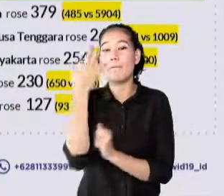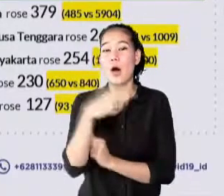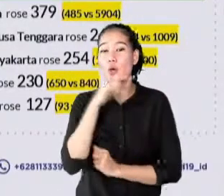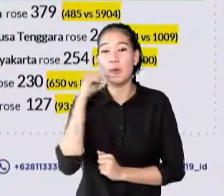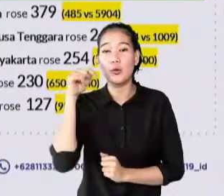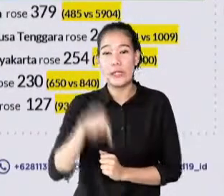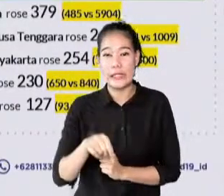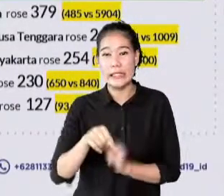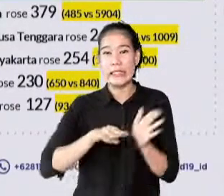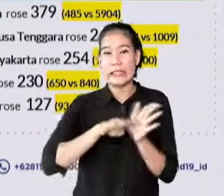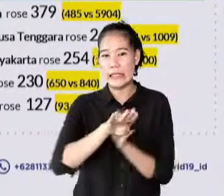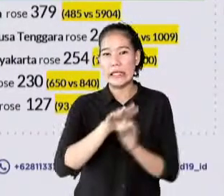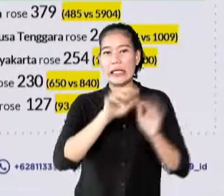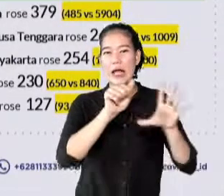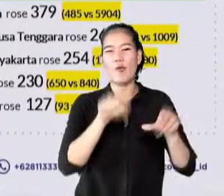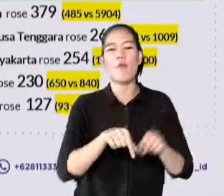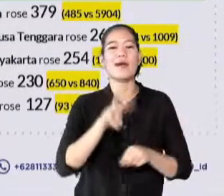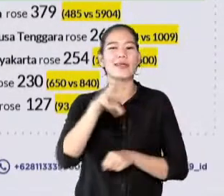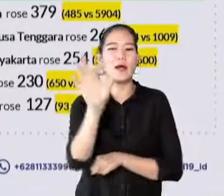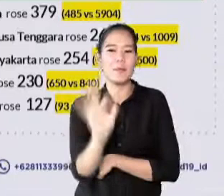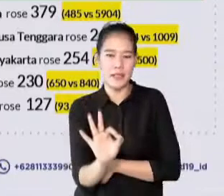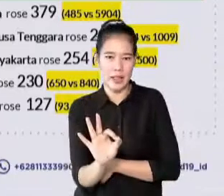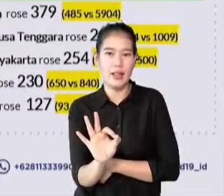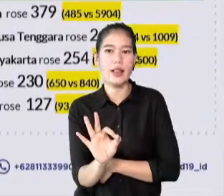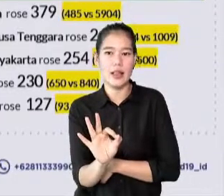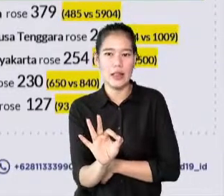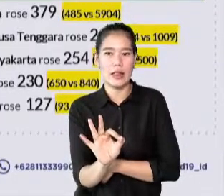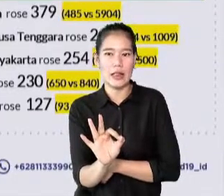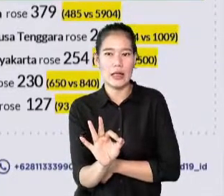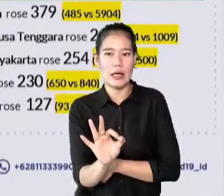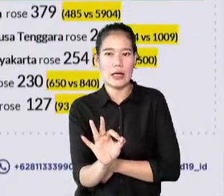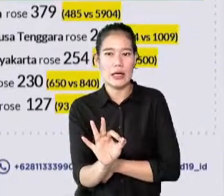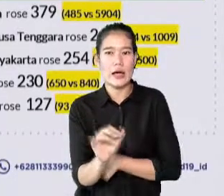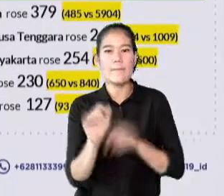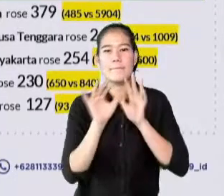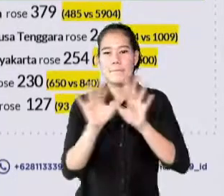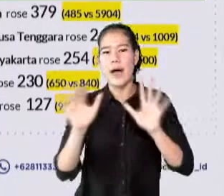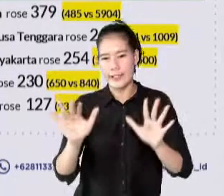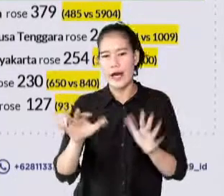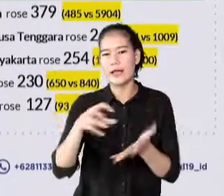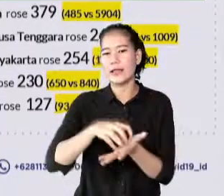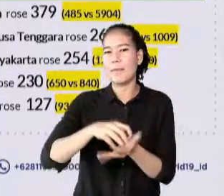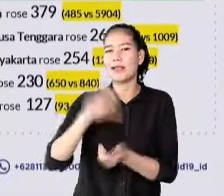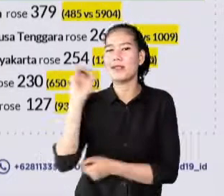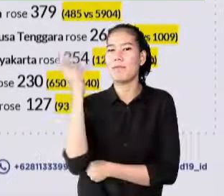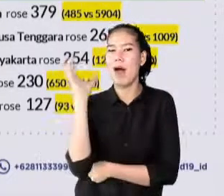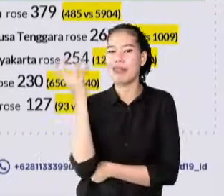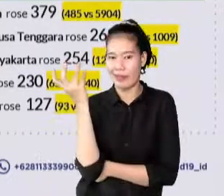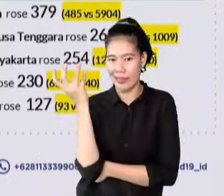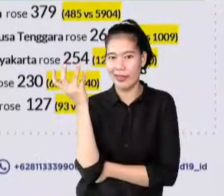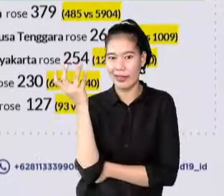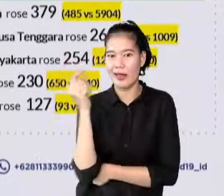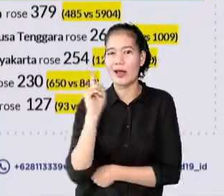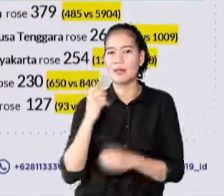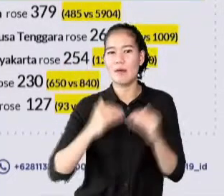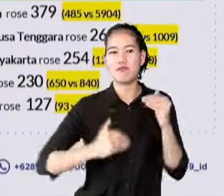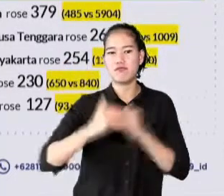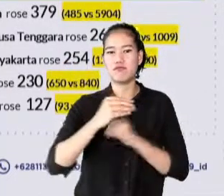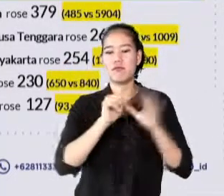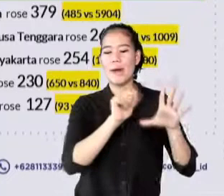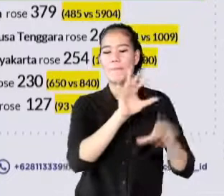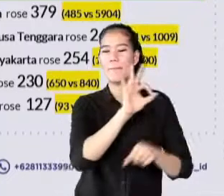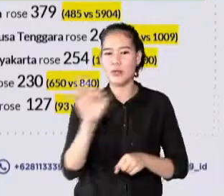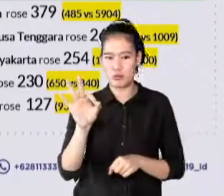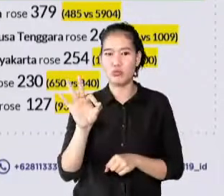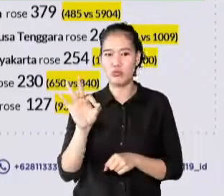week increased by 6.3% and was contributed by Banten with over 6,000 cases in